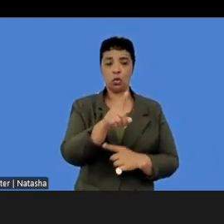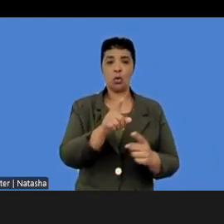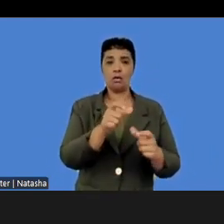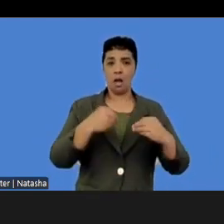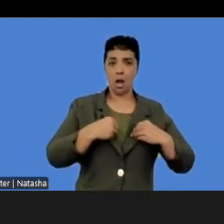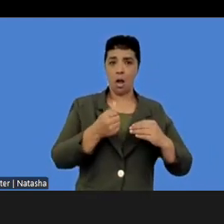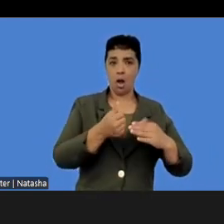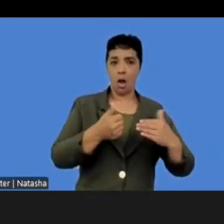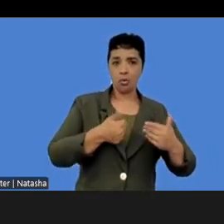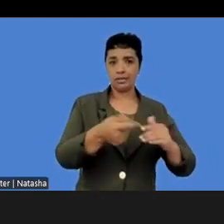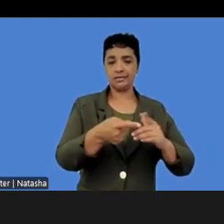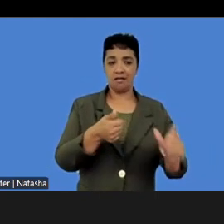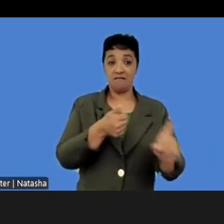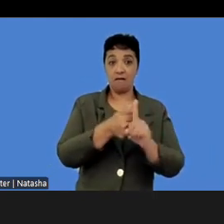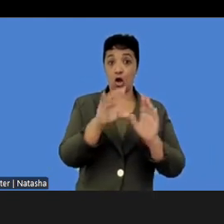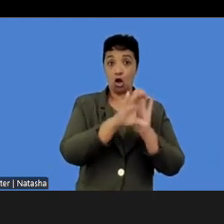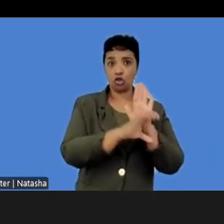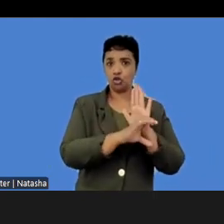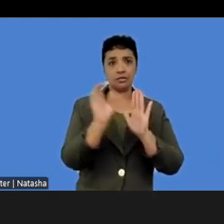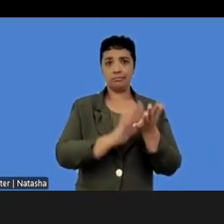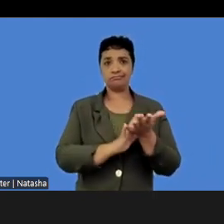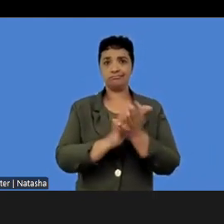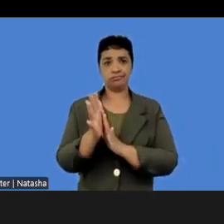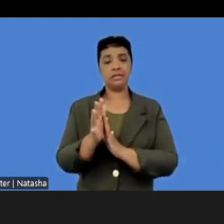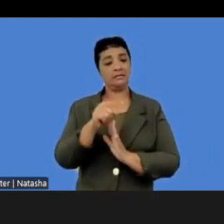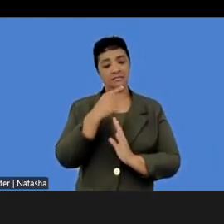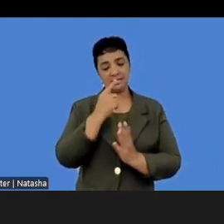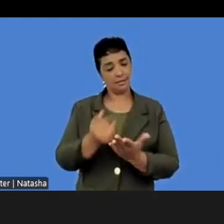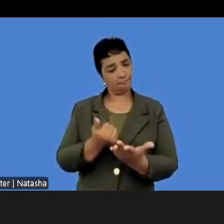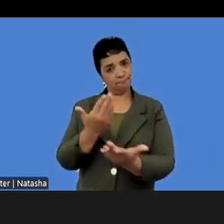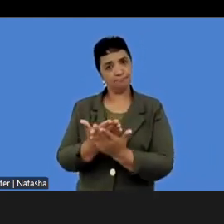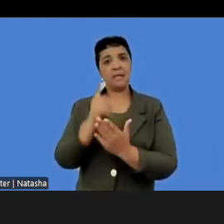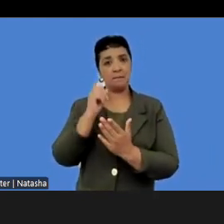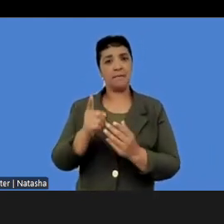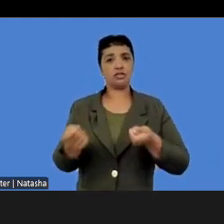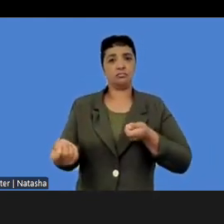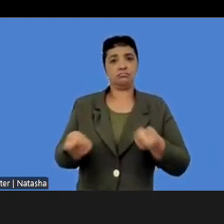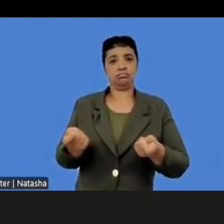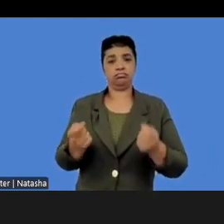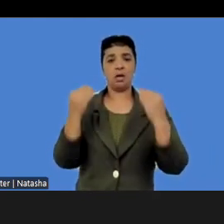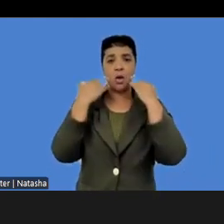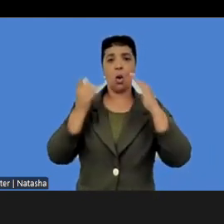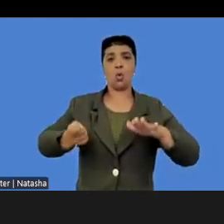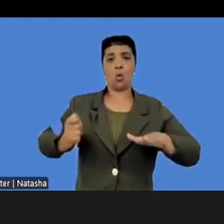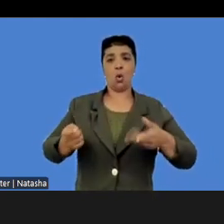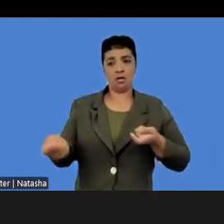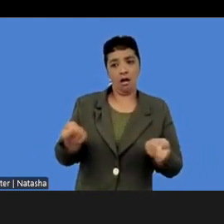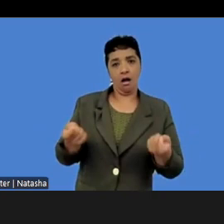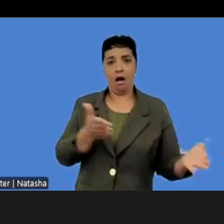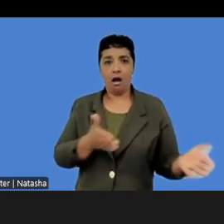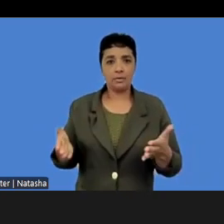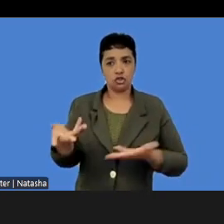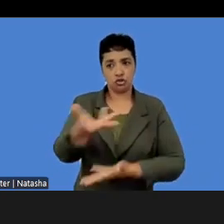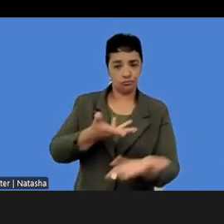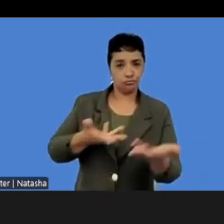The Ombud then recommended that this be put towards an arbitration. The Life Esidimeni arbitration was held